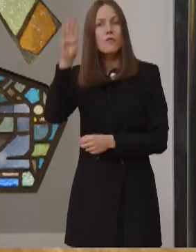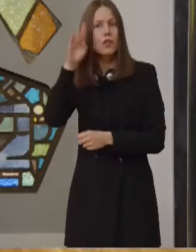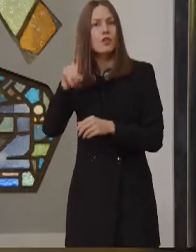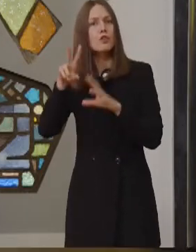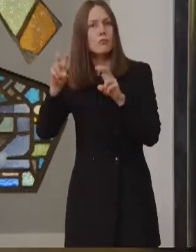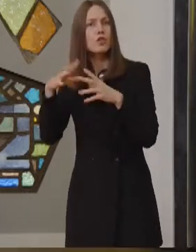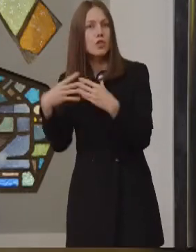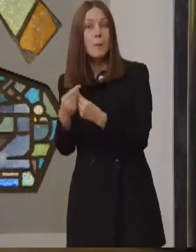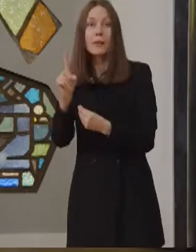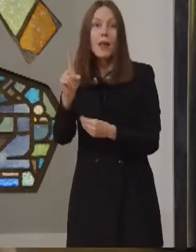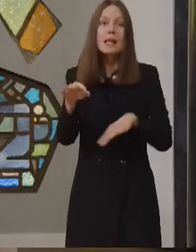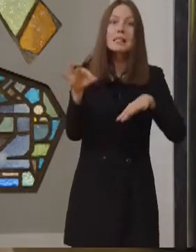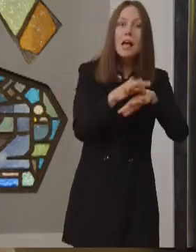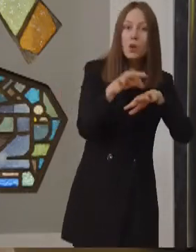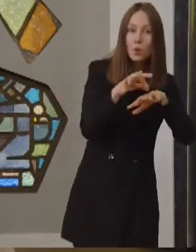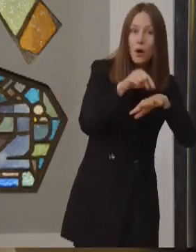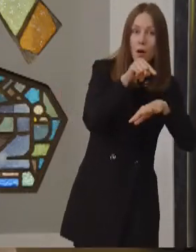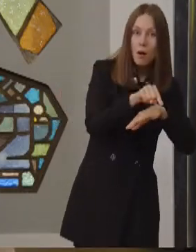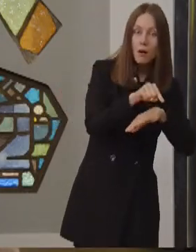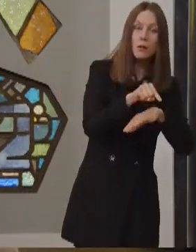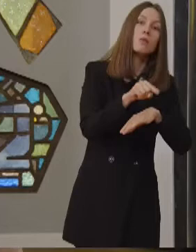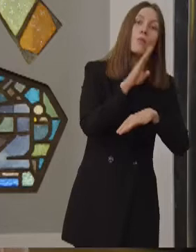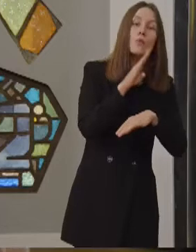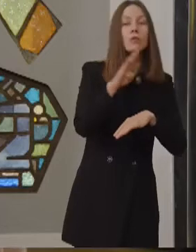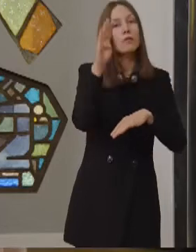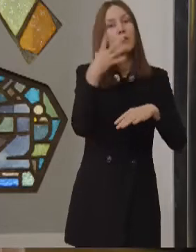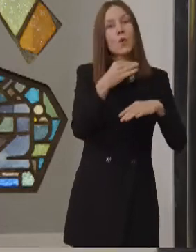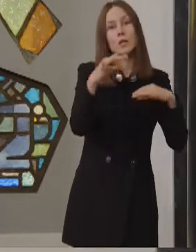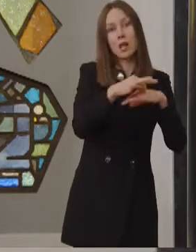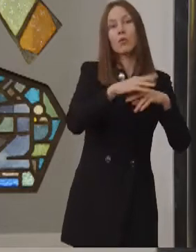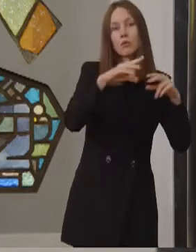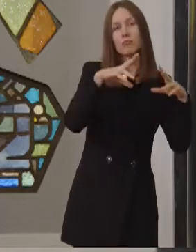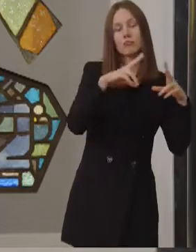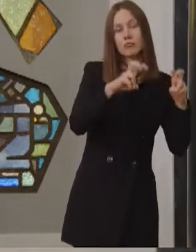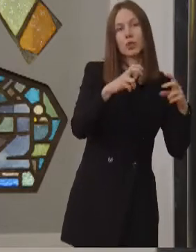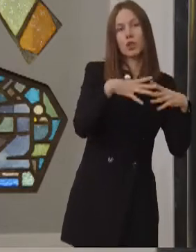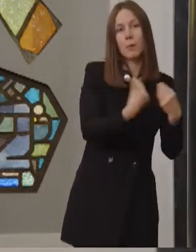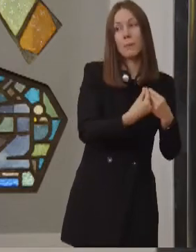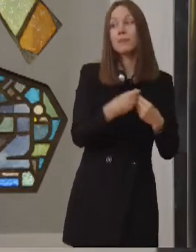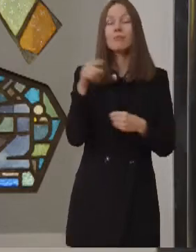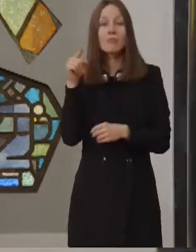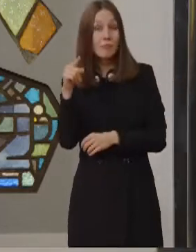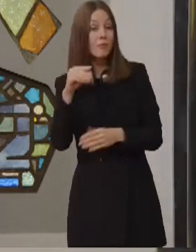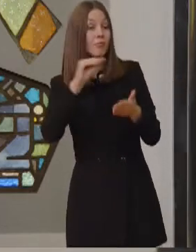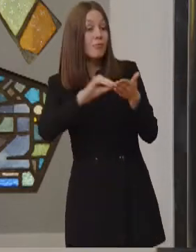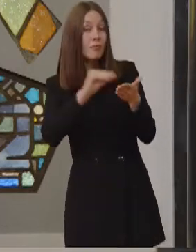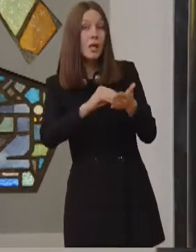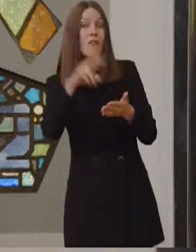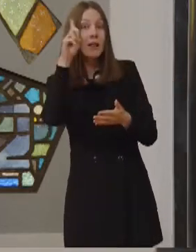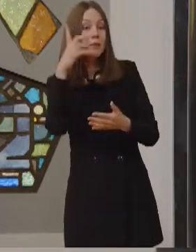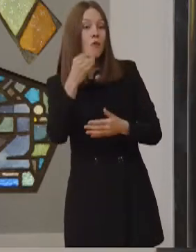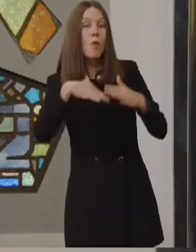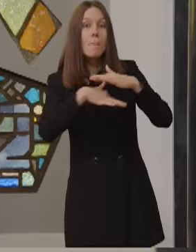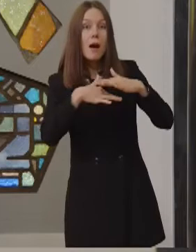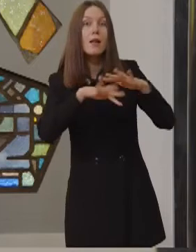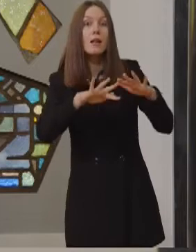does not say that it's between a man and a woman. Well, the family concept says that family